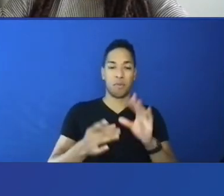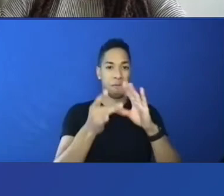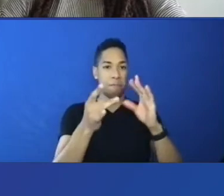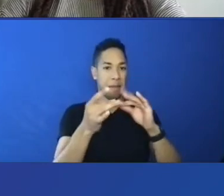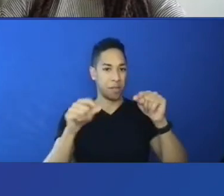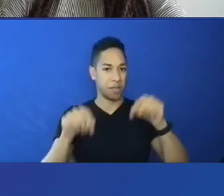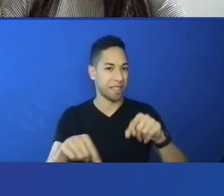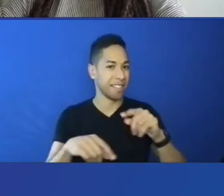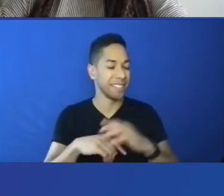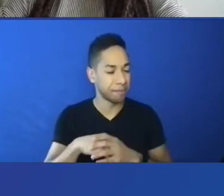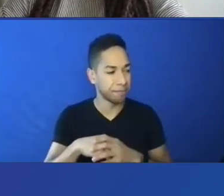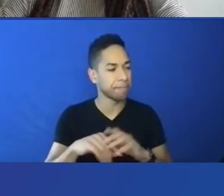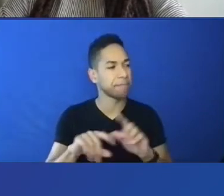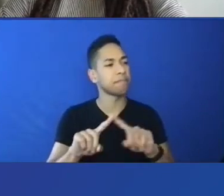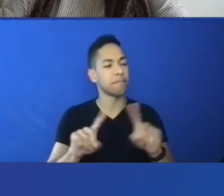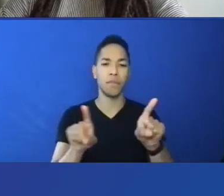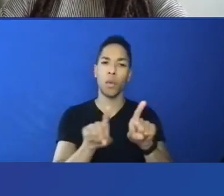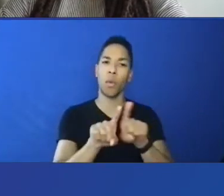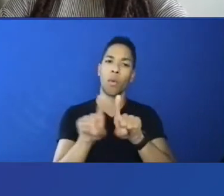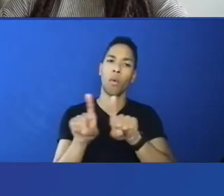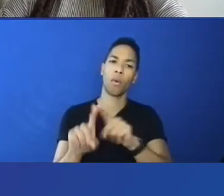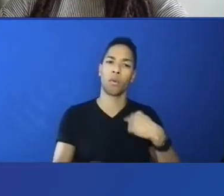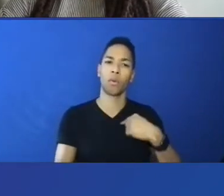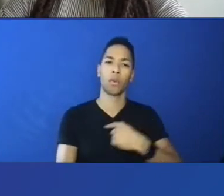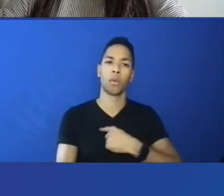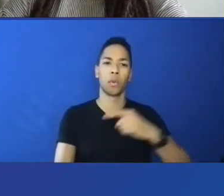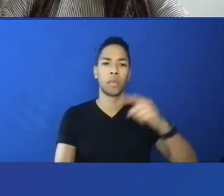also need to